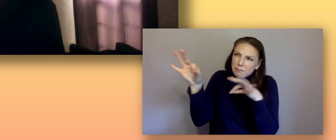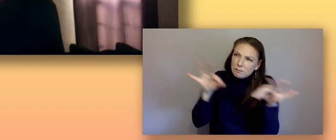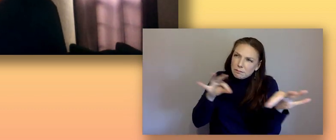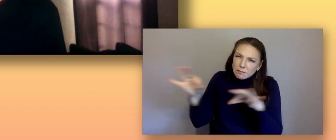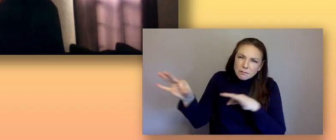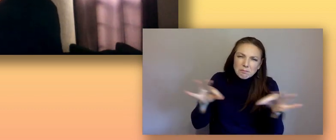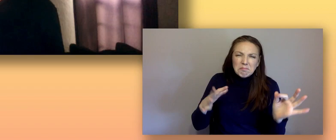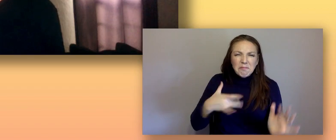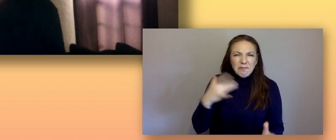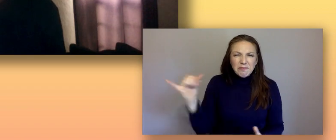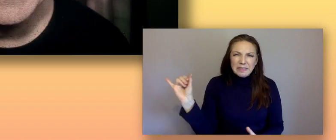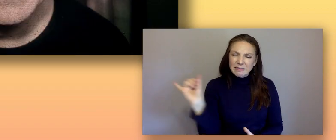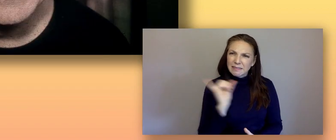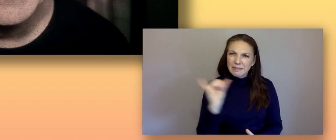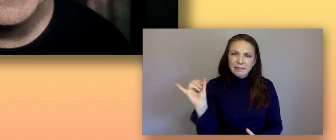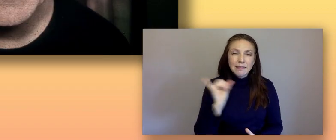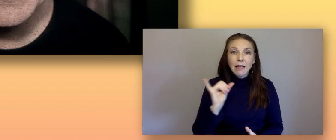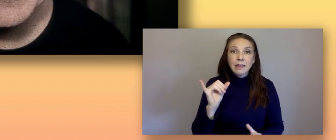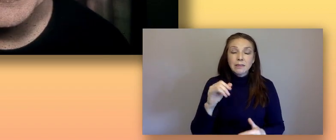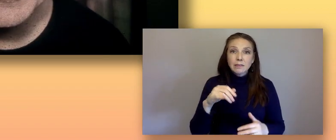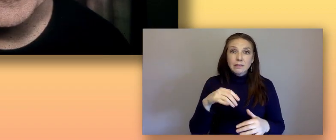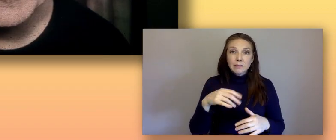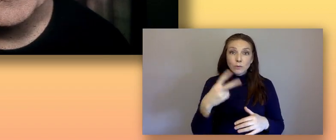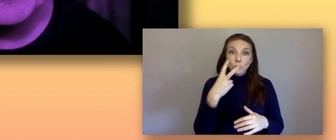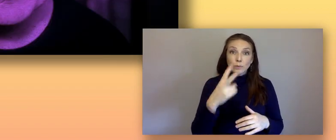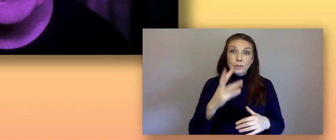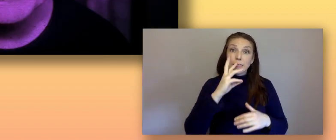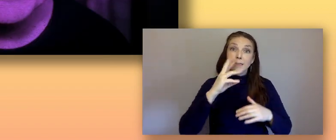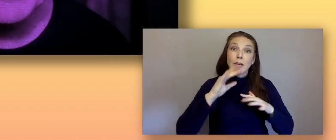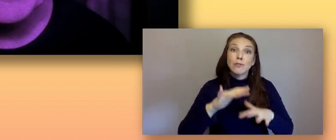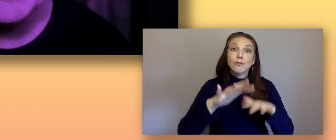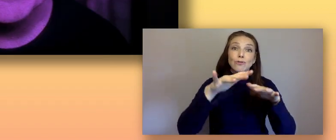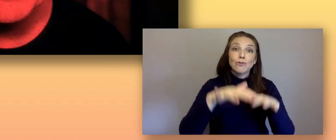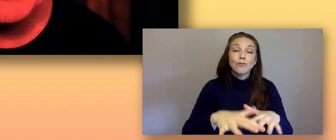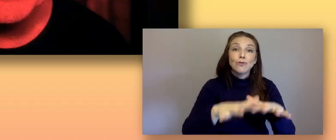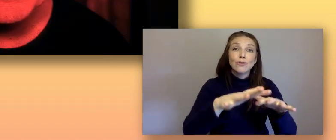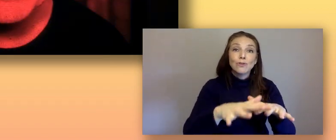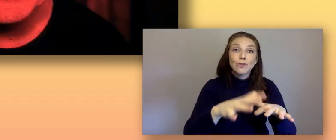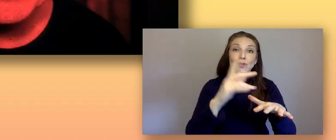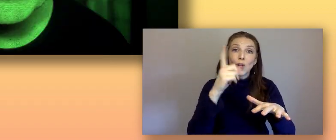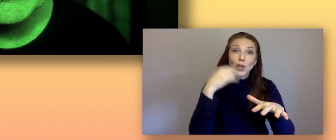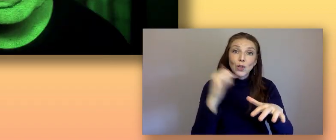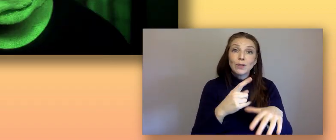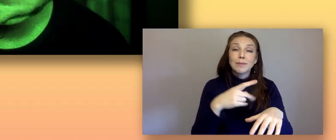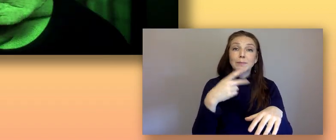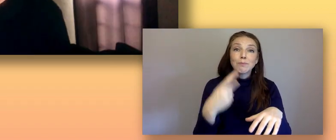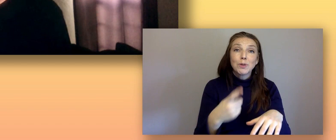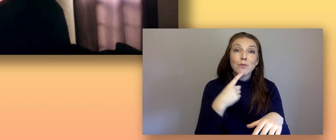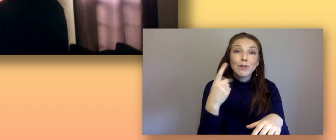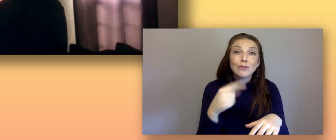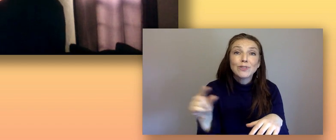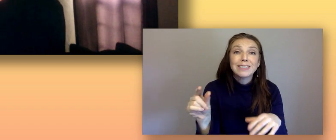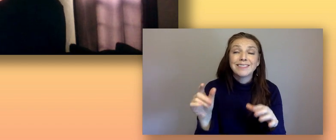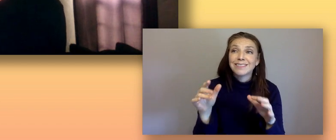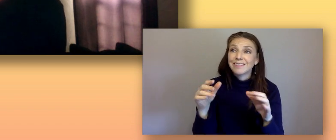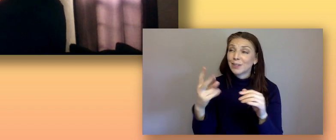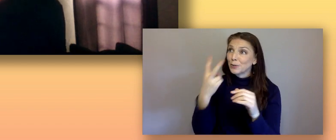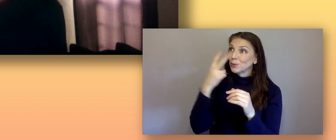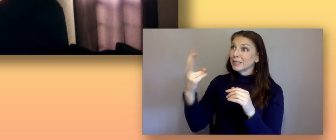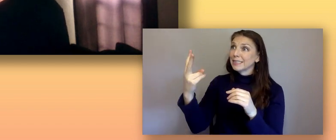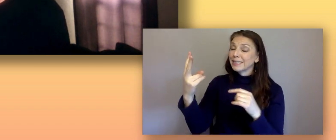them what it's like to watch the ocean waves crash in purple, red, and green, or to